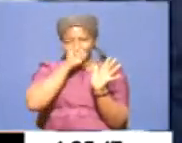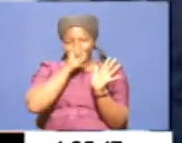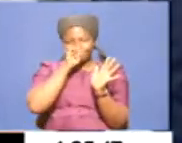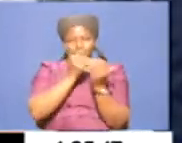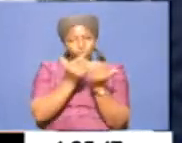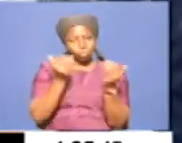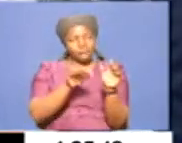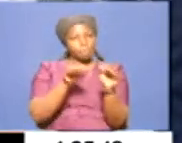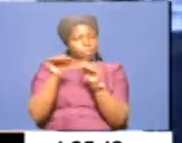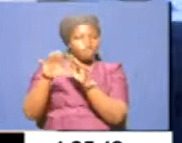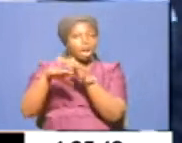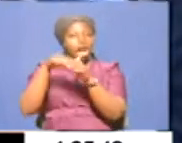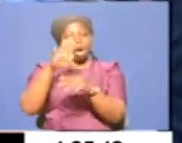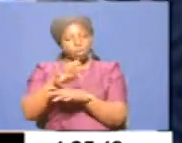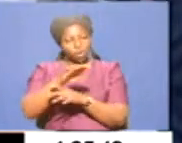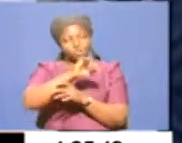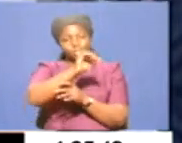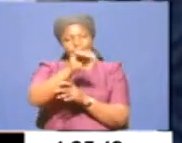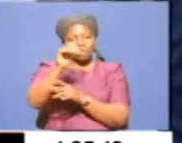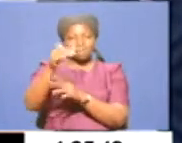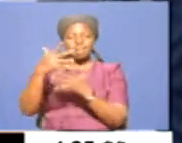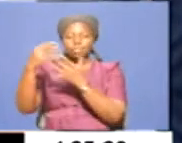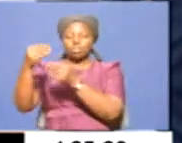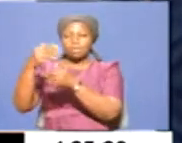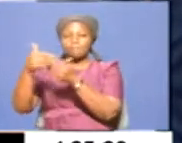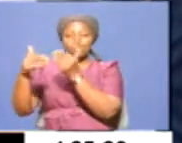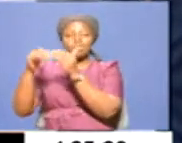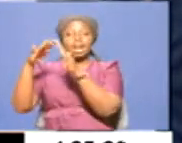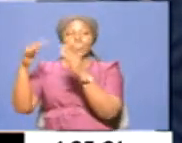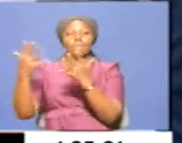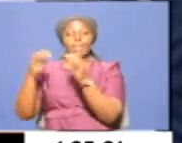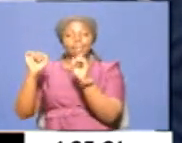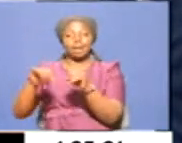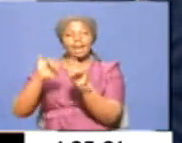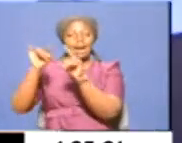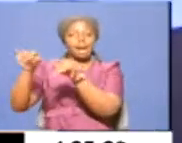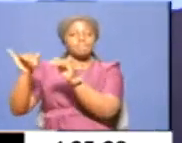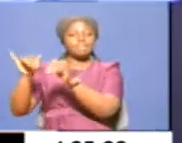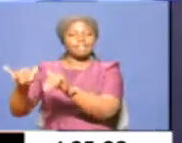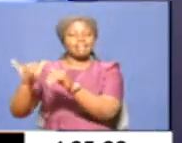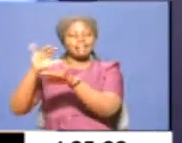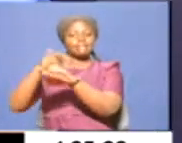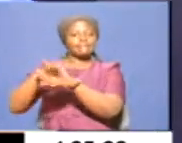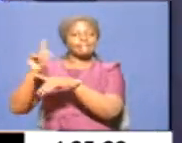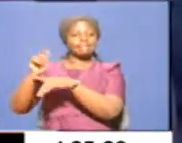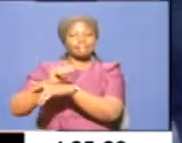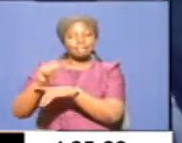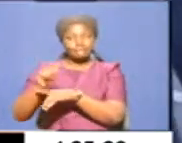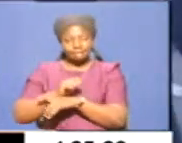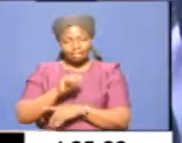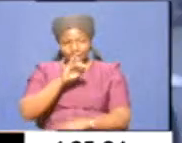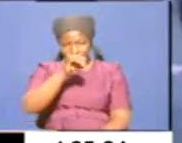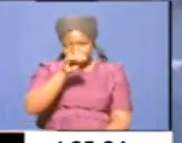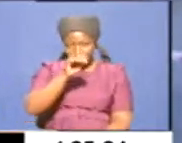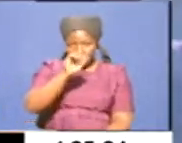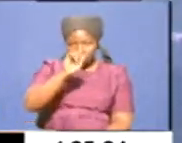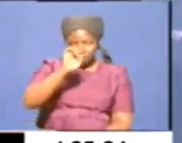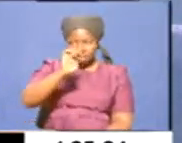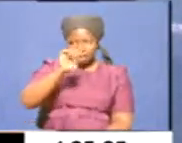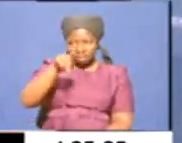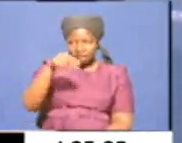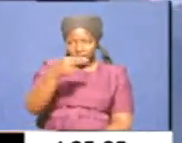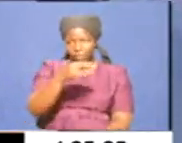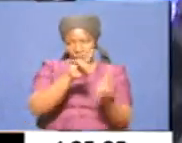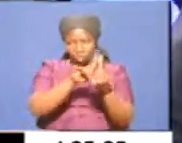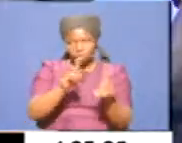na waende wajengewe pahali wanaweza enda wakae na wapate mafunzo. Joseph Karanja from Agape Givers also said